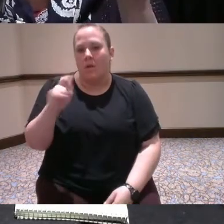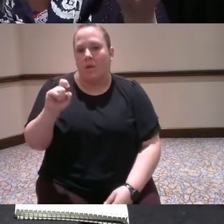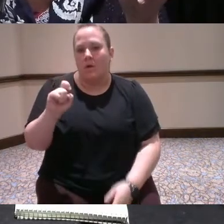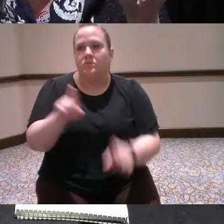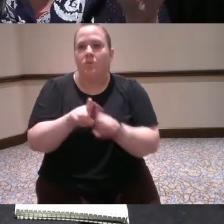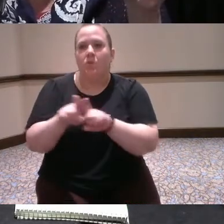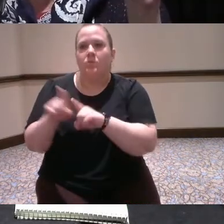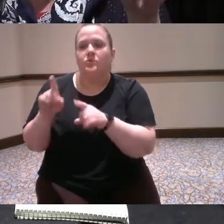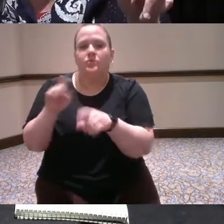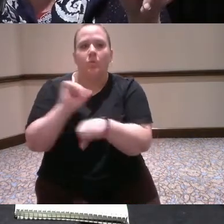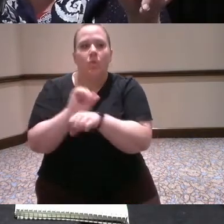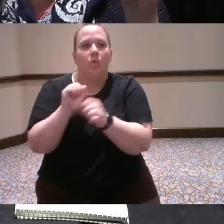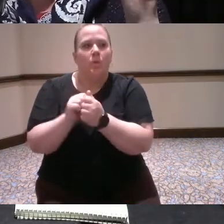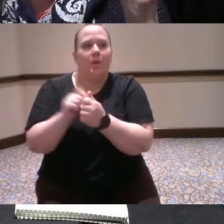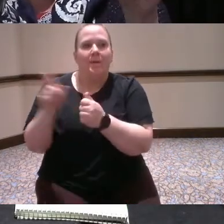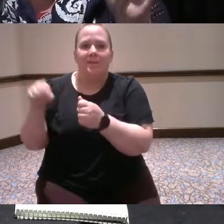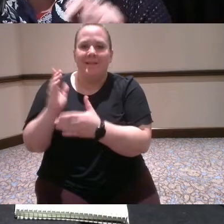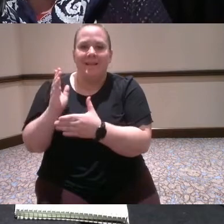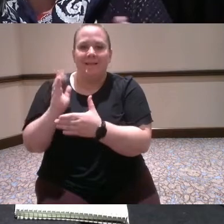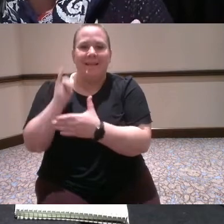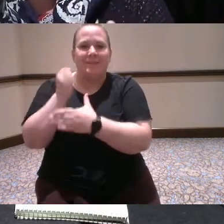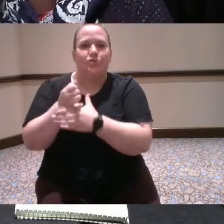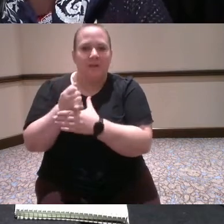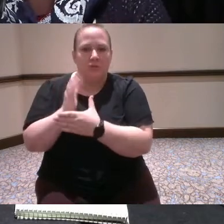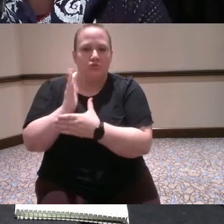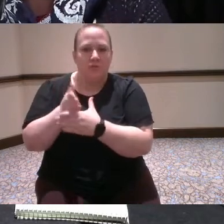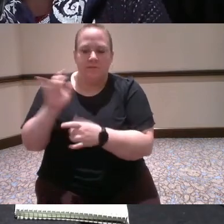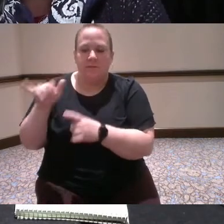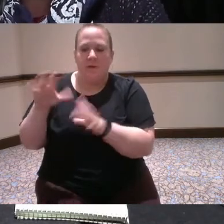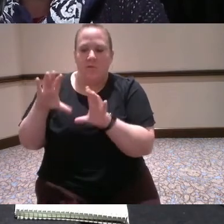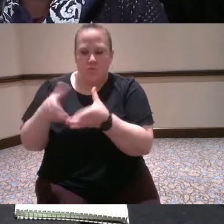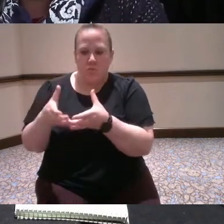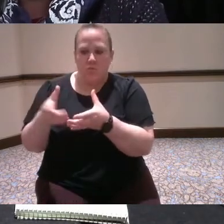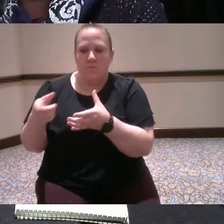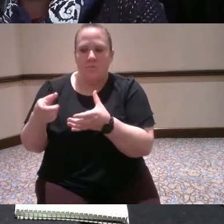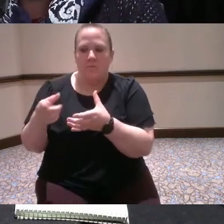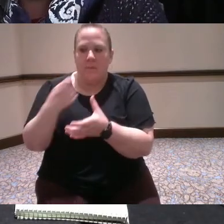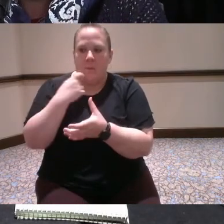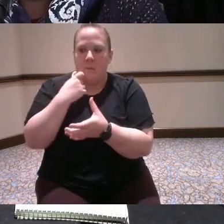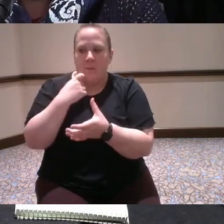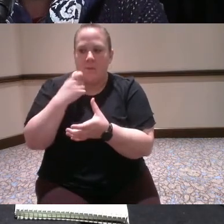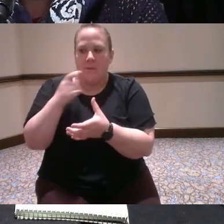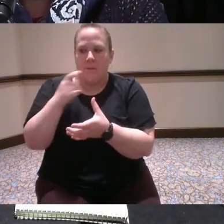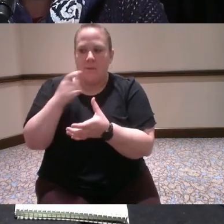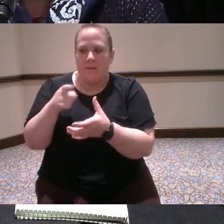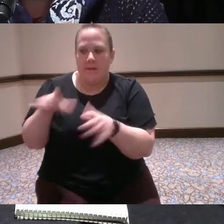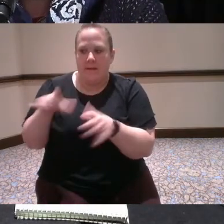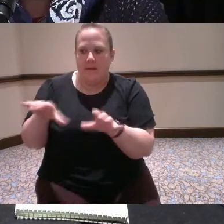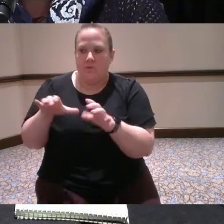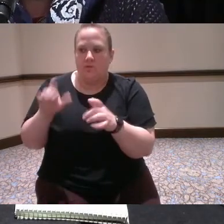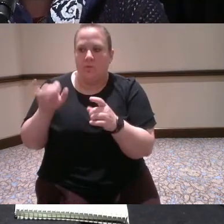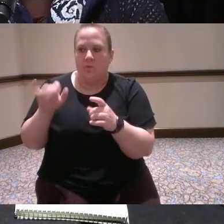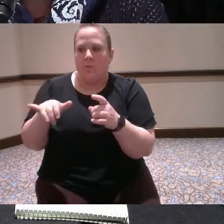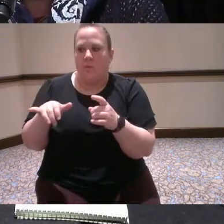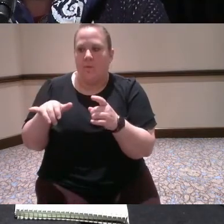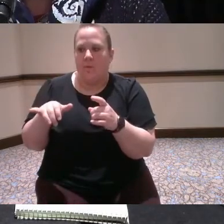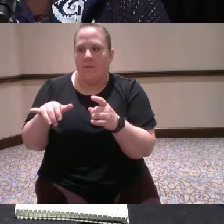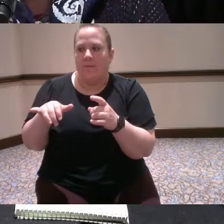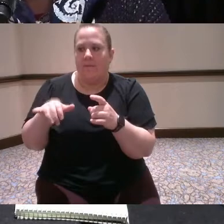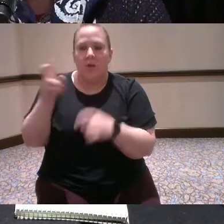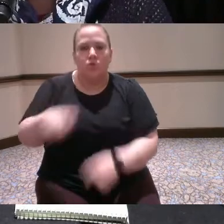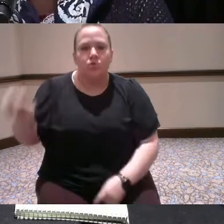Time Interventions. If any of you were in that group recently to do the Saints tour through